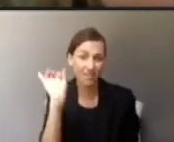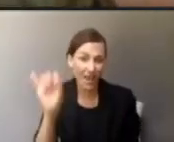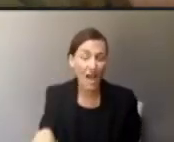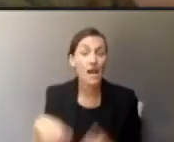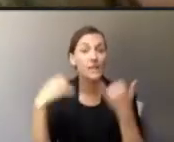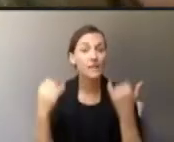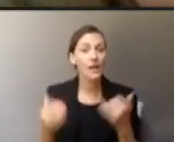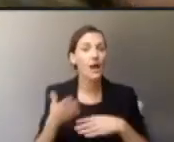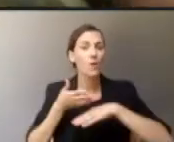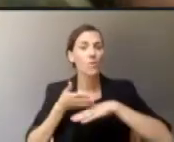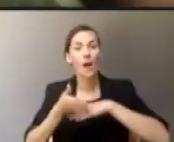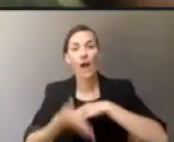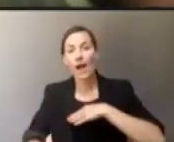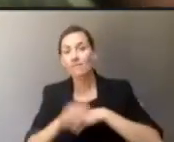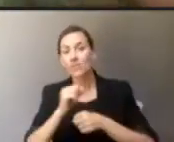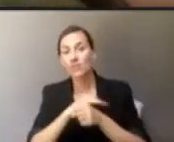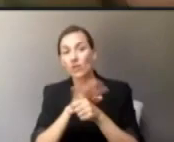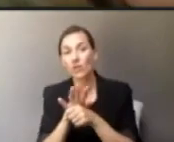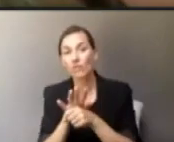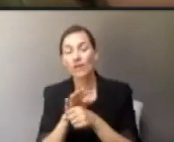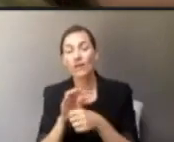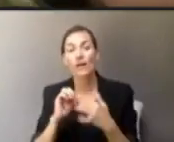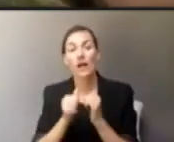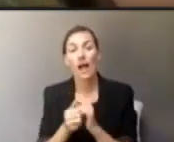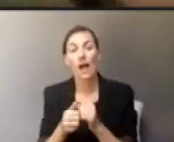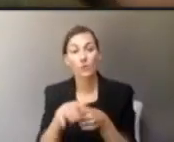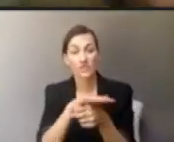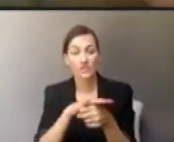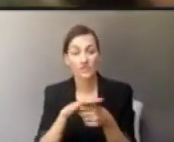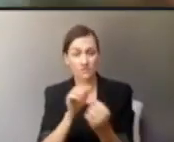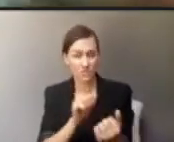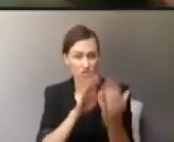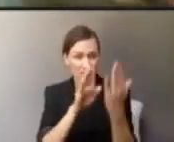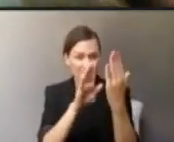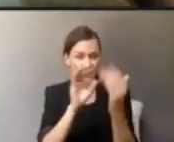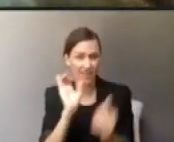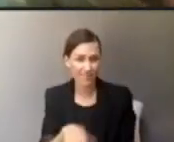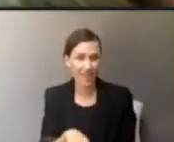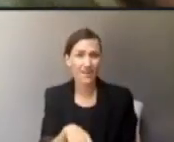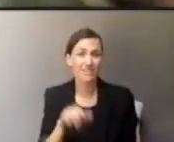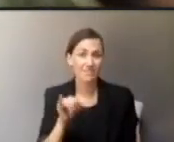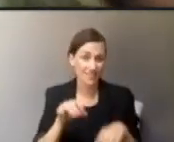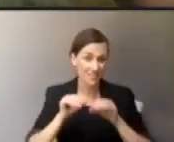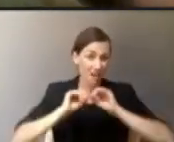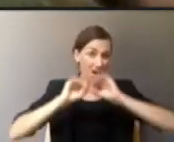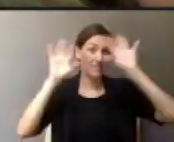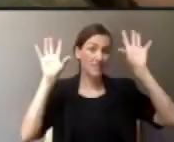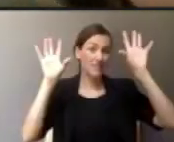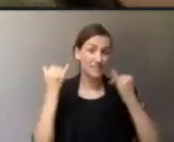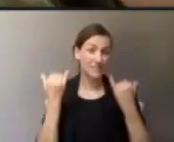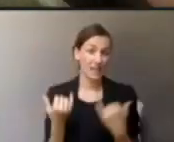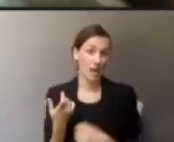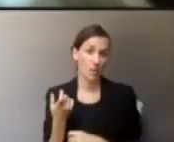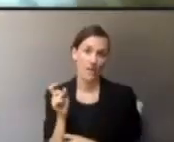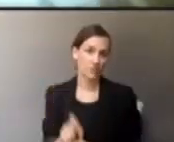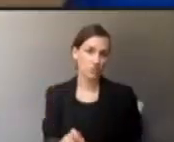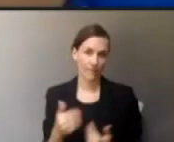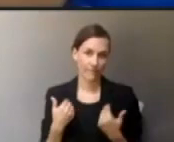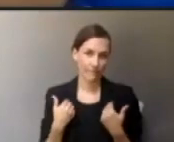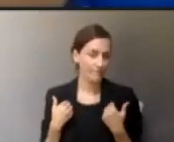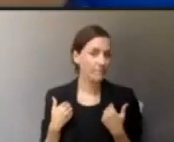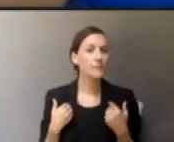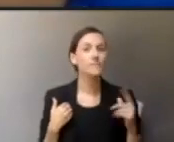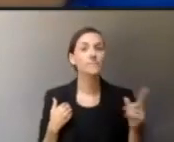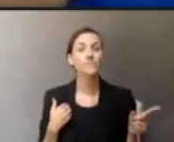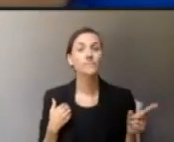post-COVID, how has the district addressed that? Because these are obviously things that now we have to have. Well, I